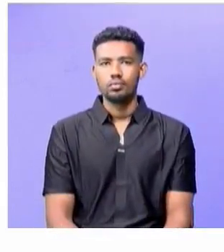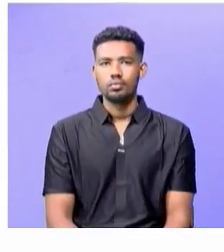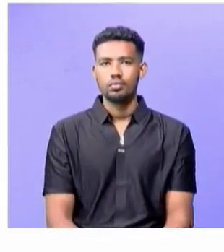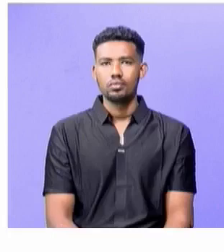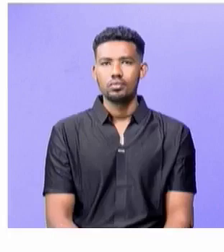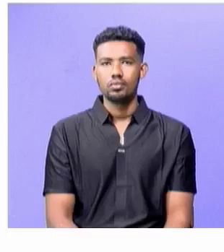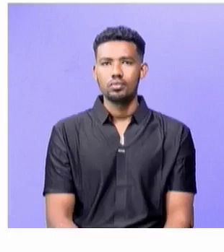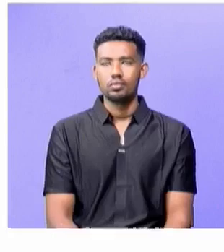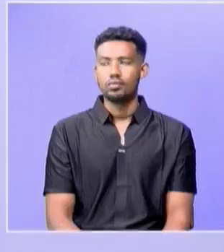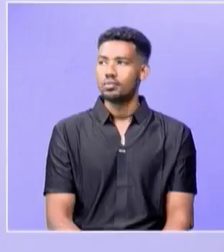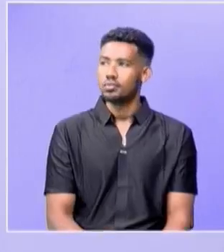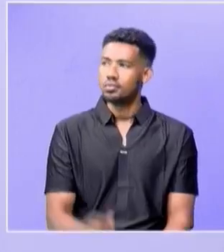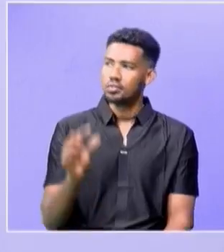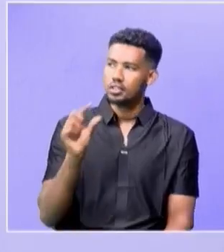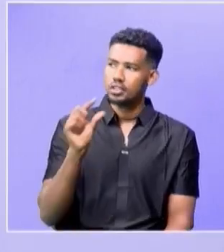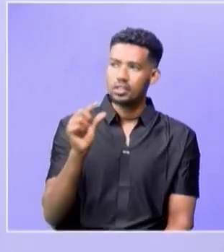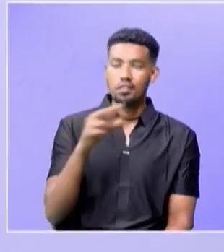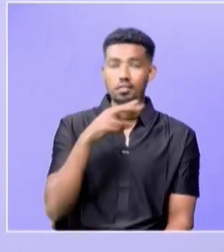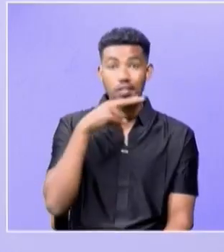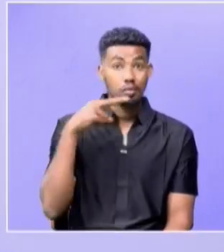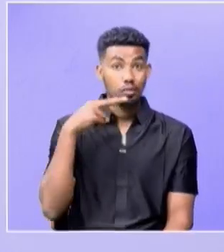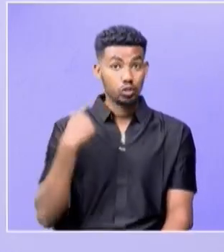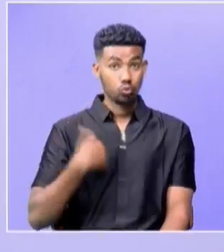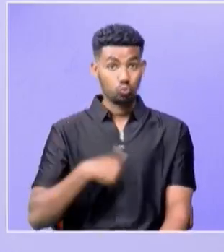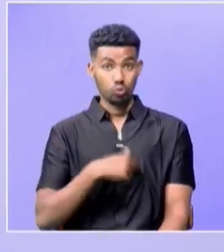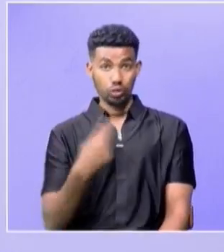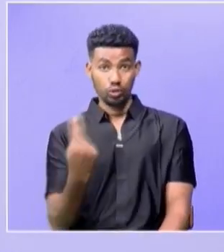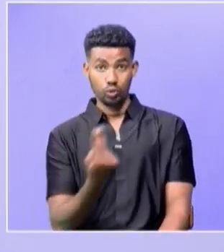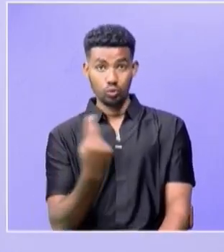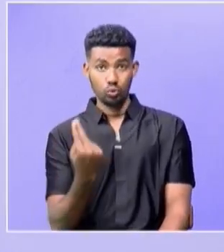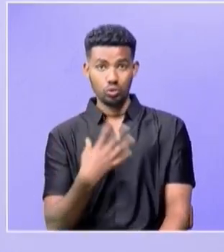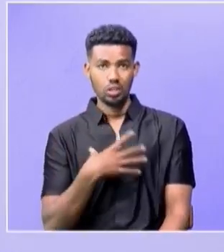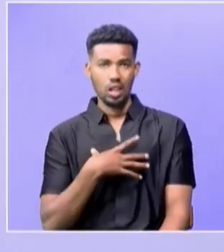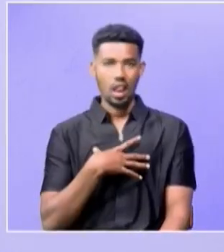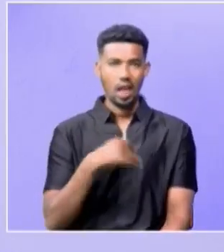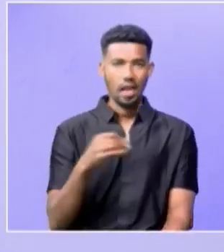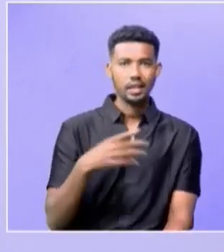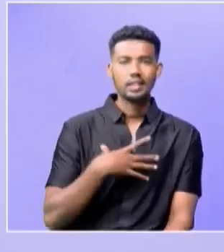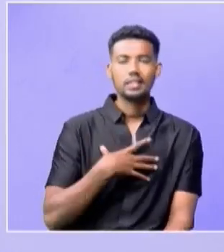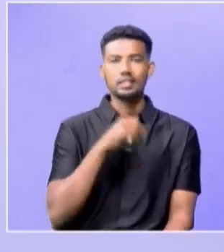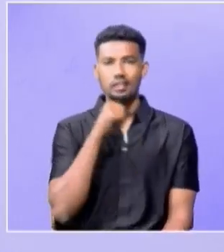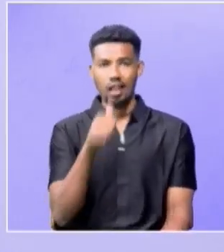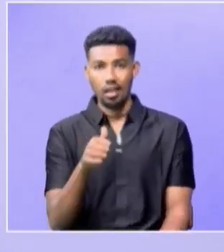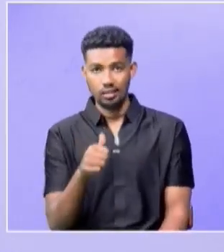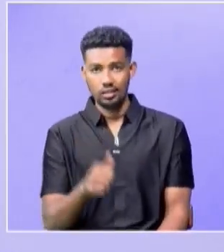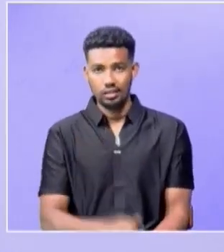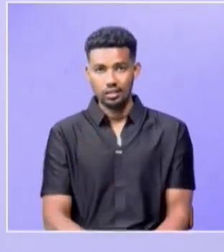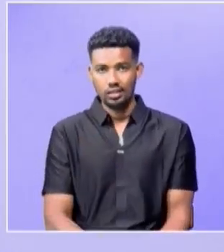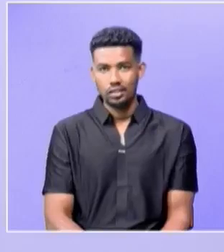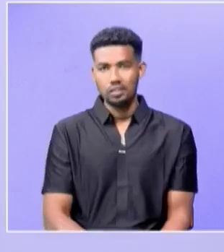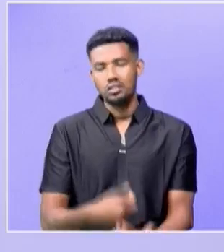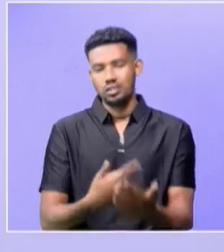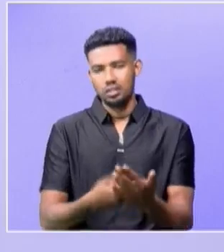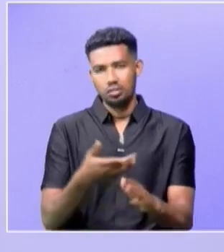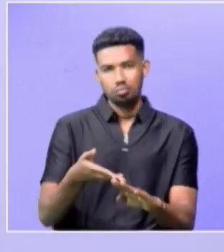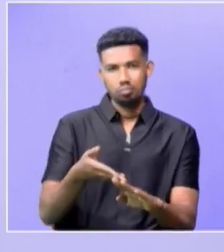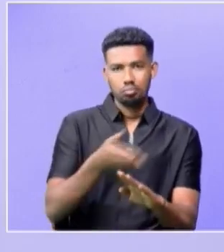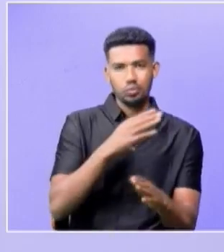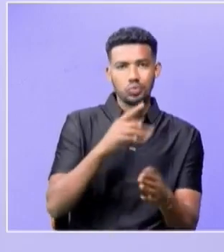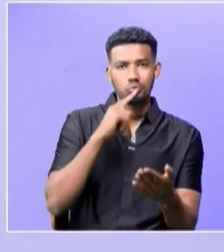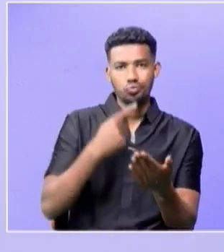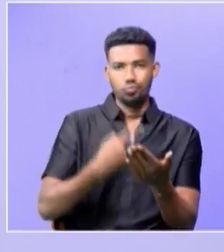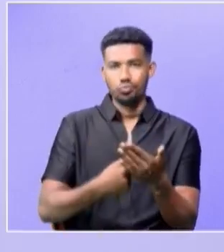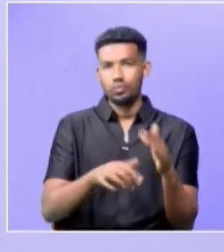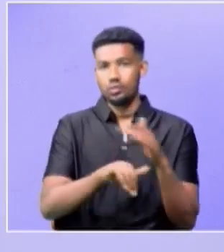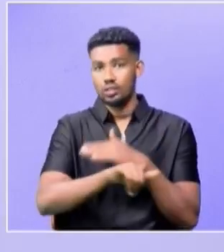Here is some verbs that we can use for like and dislike when we show preference